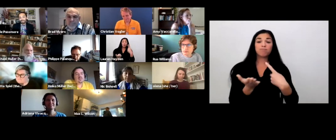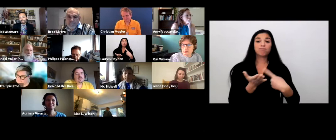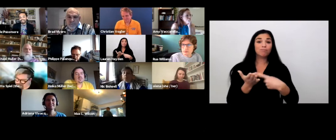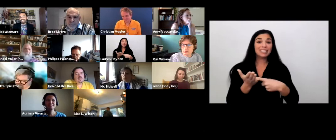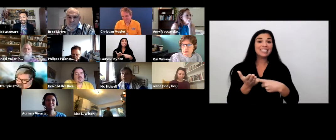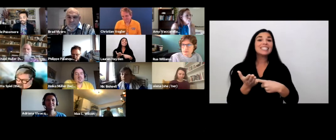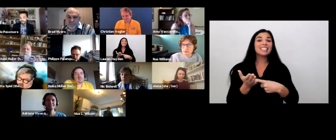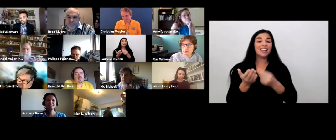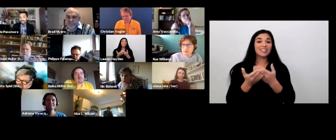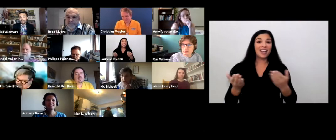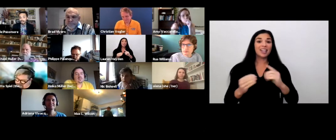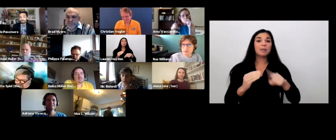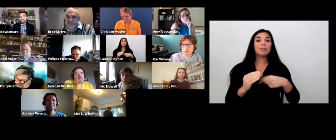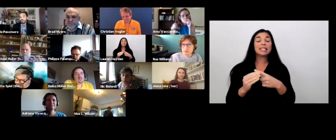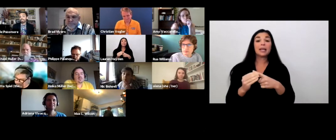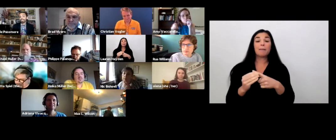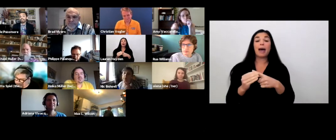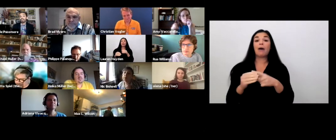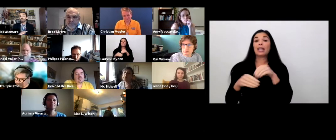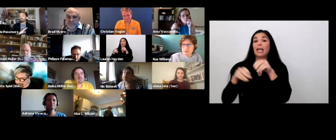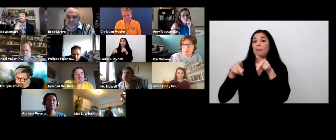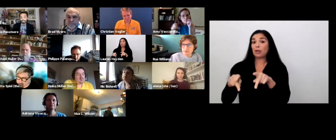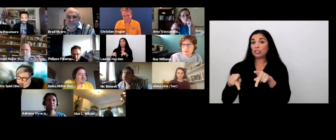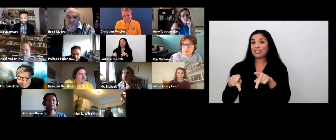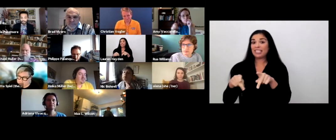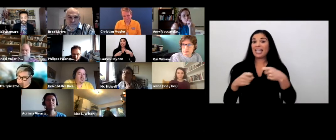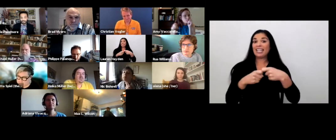around in-person, digital, and hybrid conferences